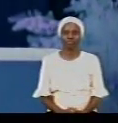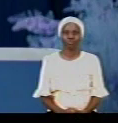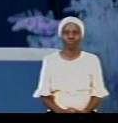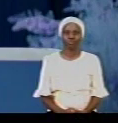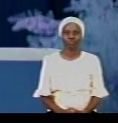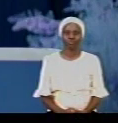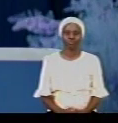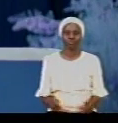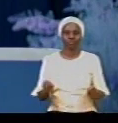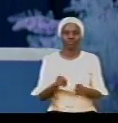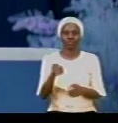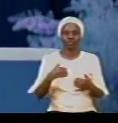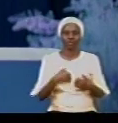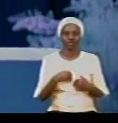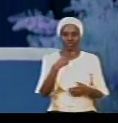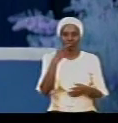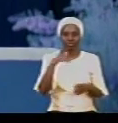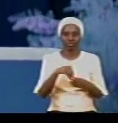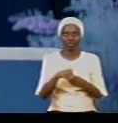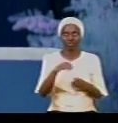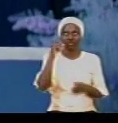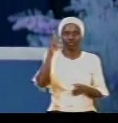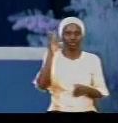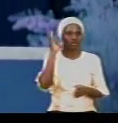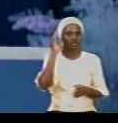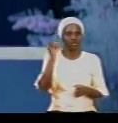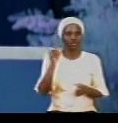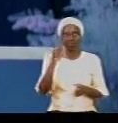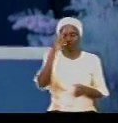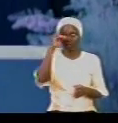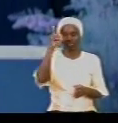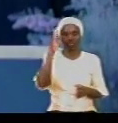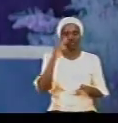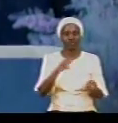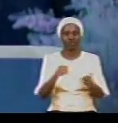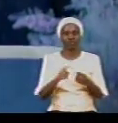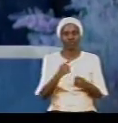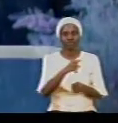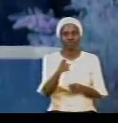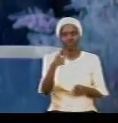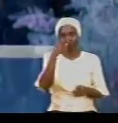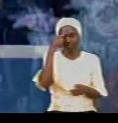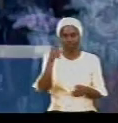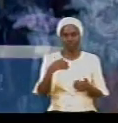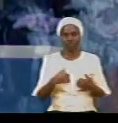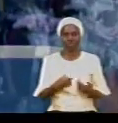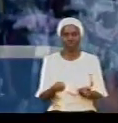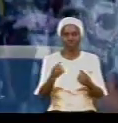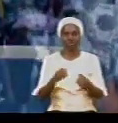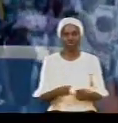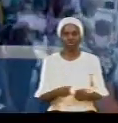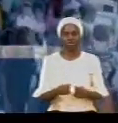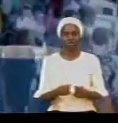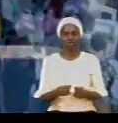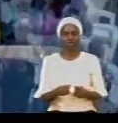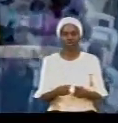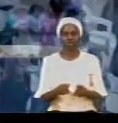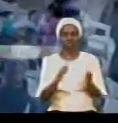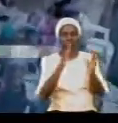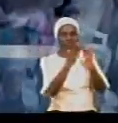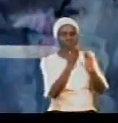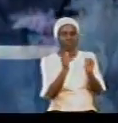Because you have come face to face with God in unforgettable